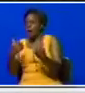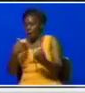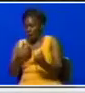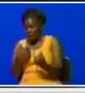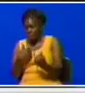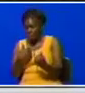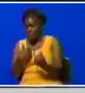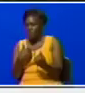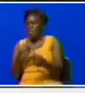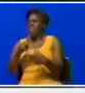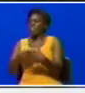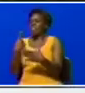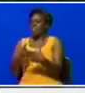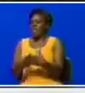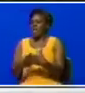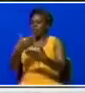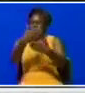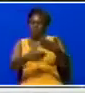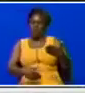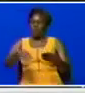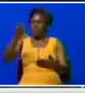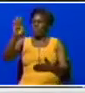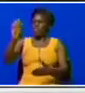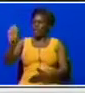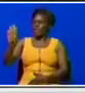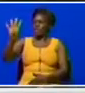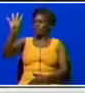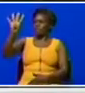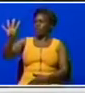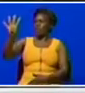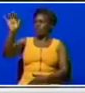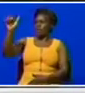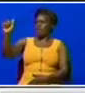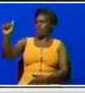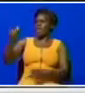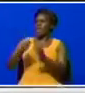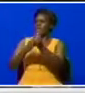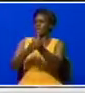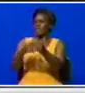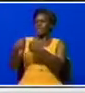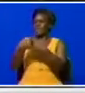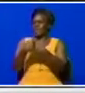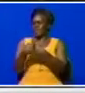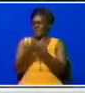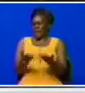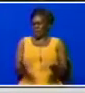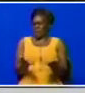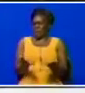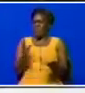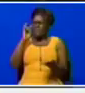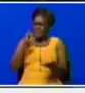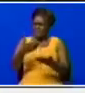will notice, then the Form 34A will take precedence. So in this case, the challenge is we are not being able to see the